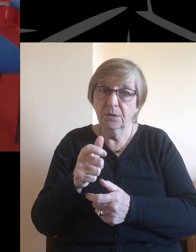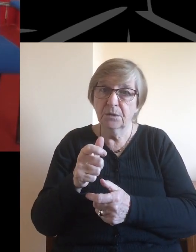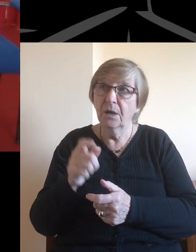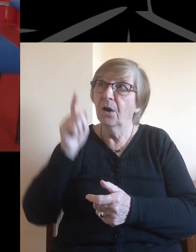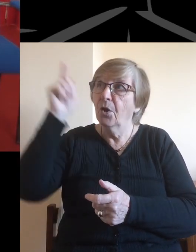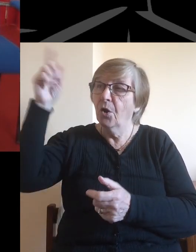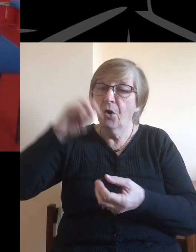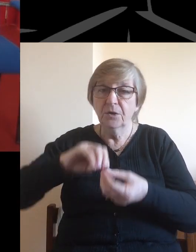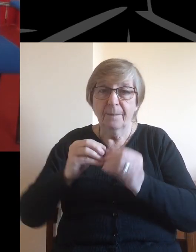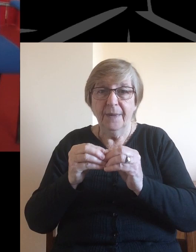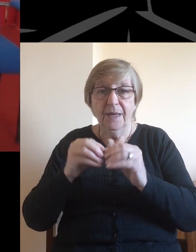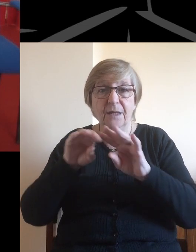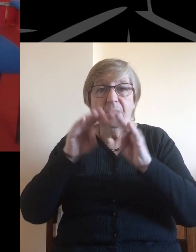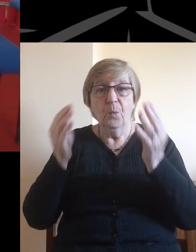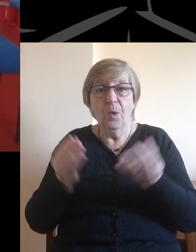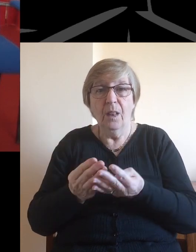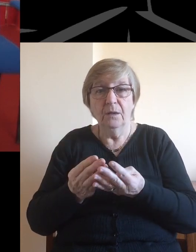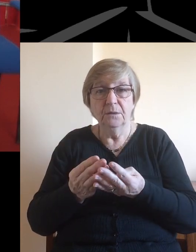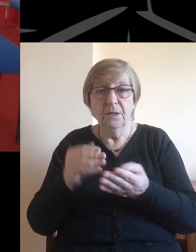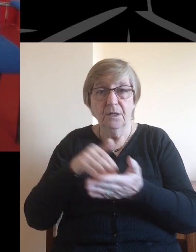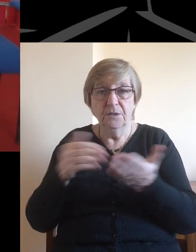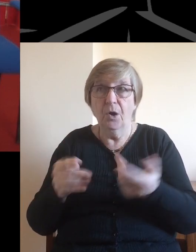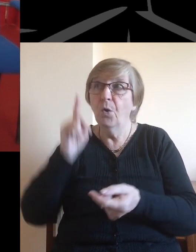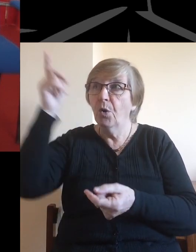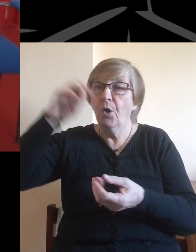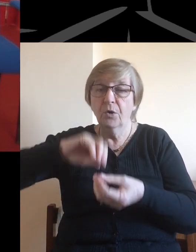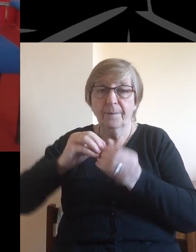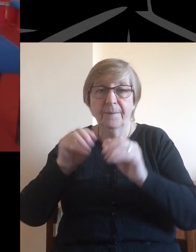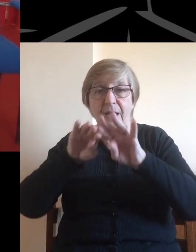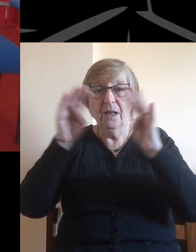through whom God is recreating the world.